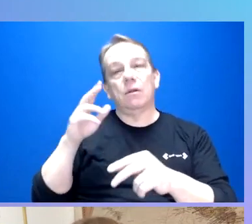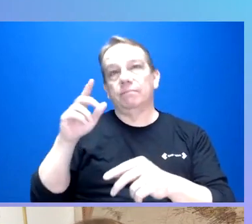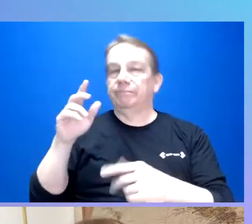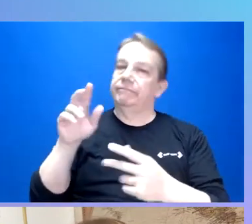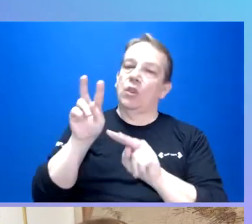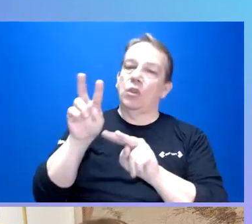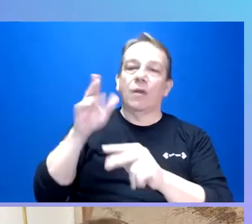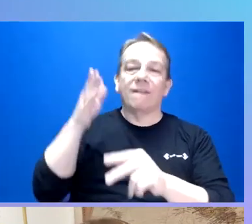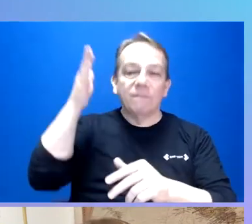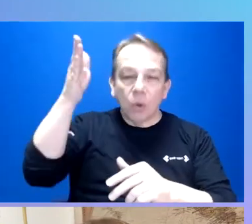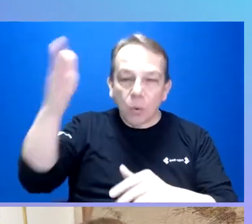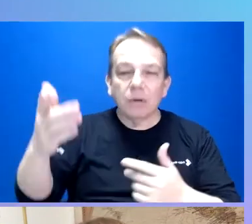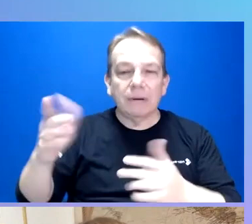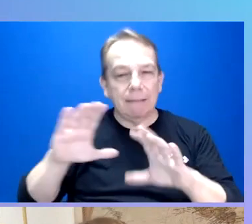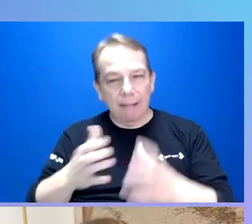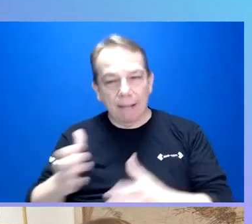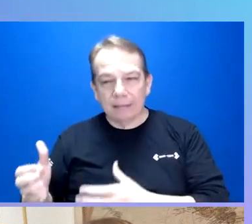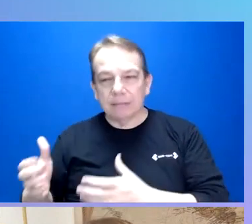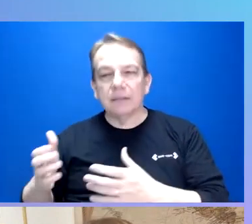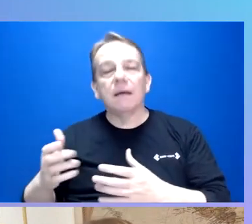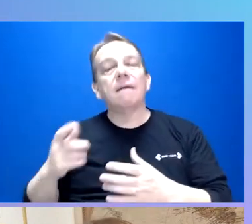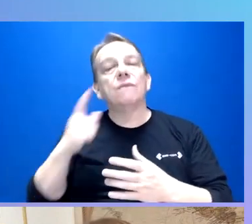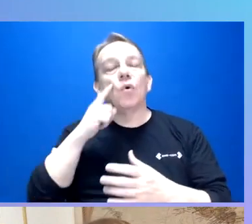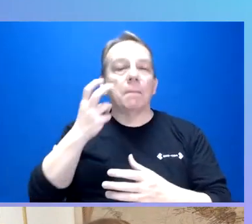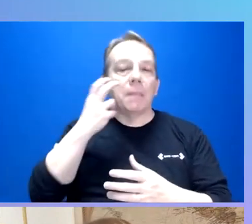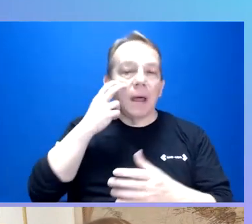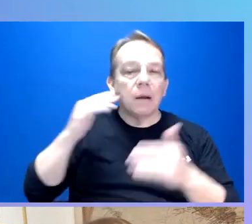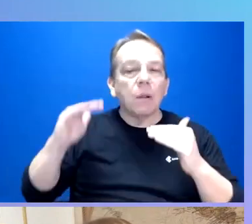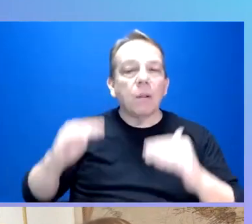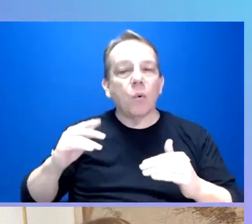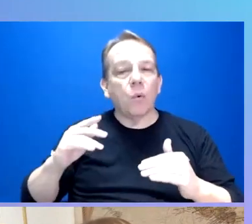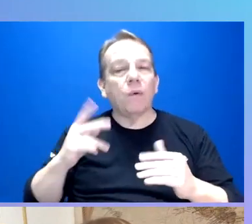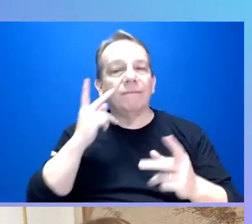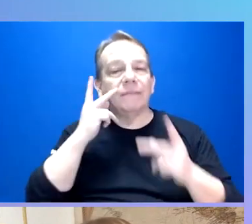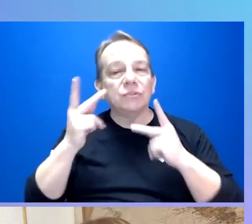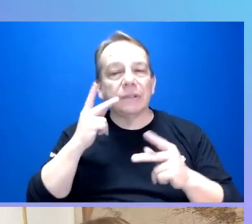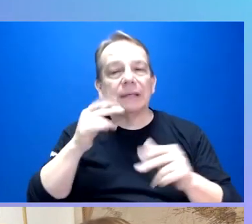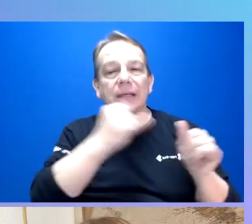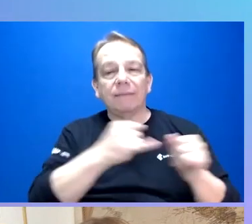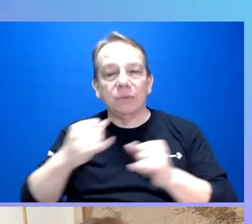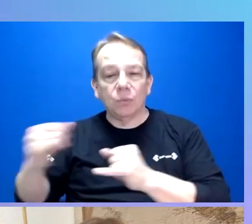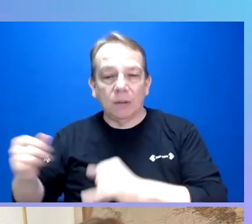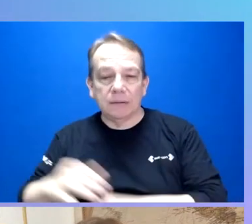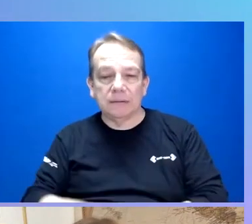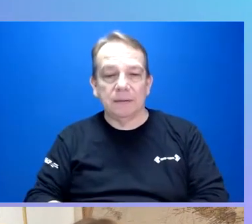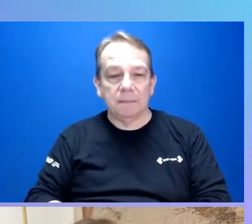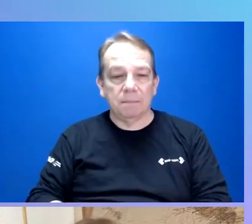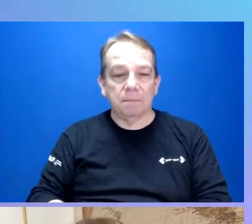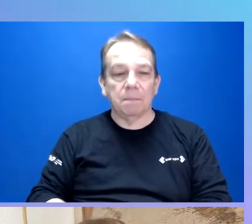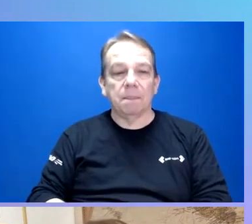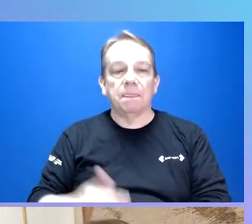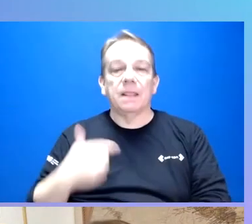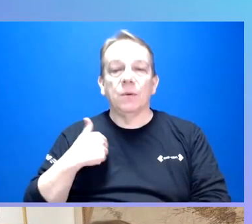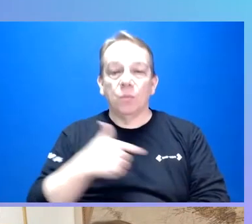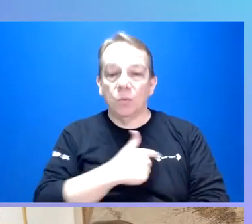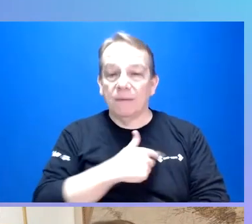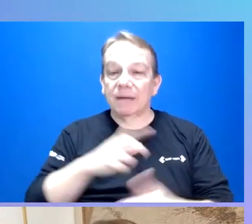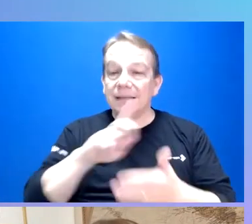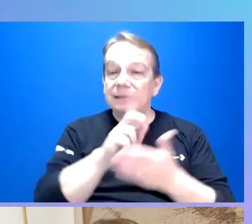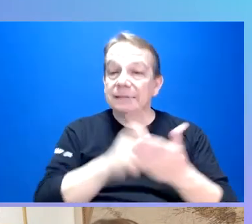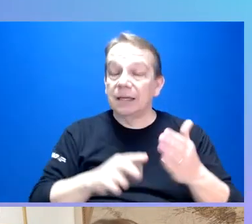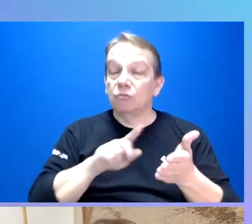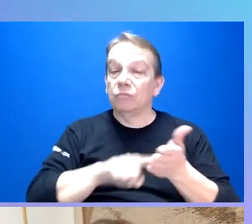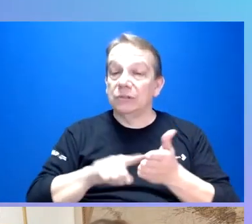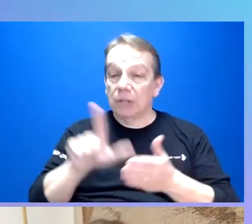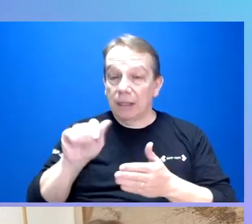class on assistive technologies for blind and low vision individuals. We have a design and research lab